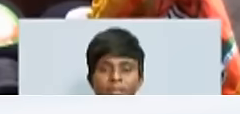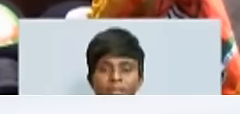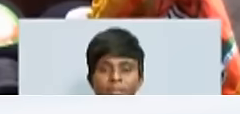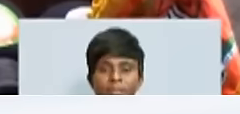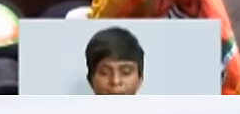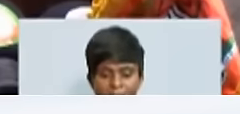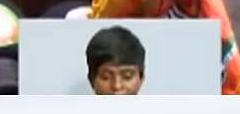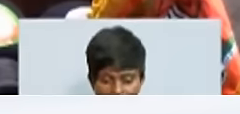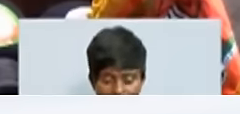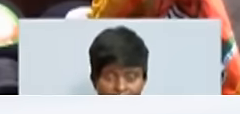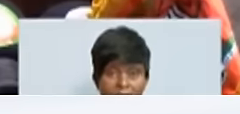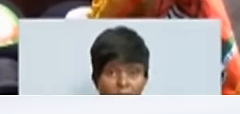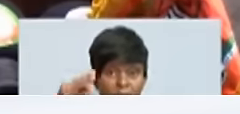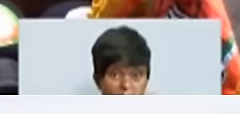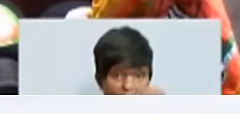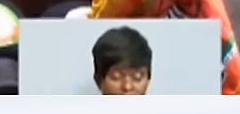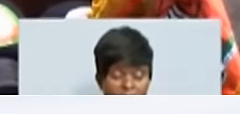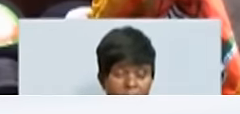Justice delayed,